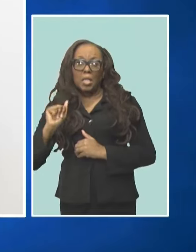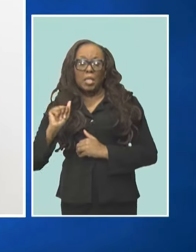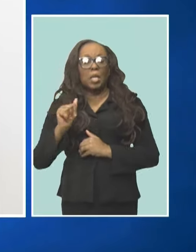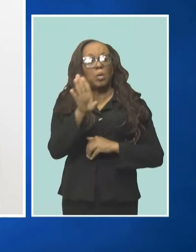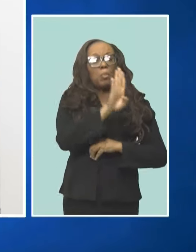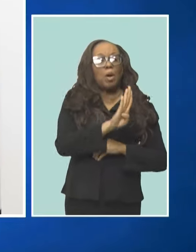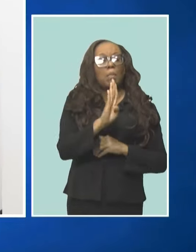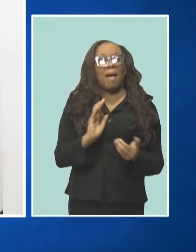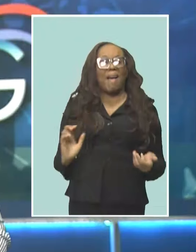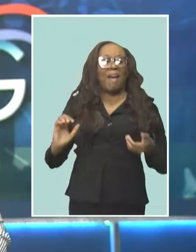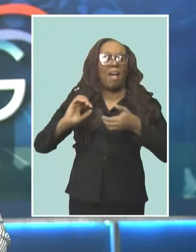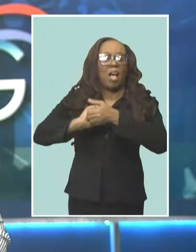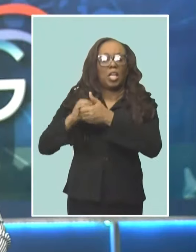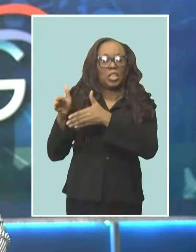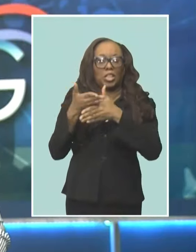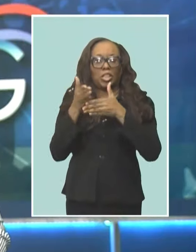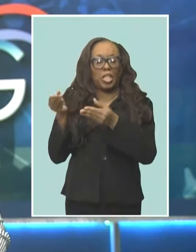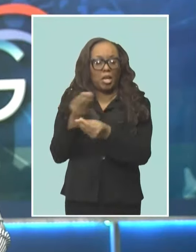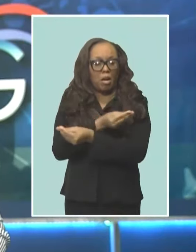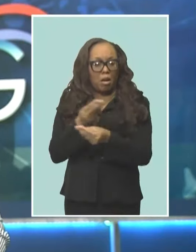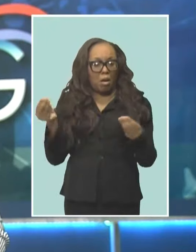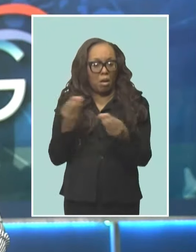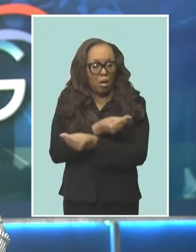healthcare outcomes.